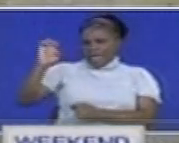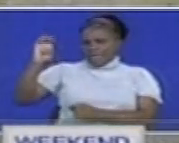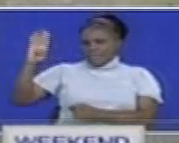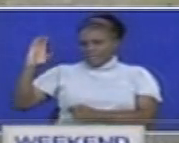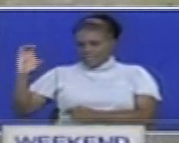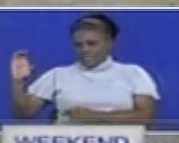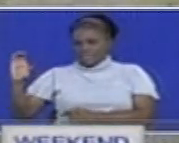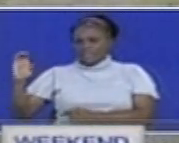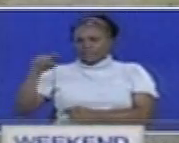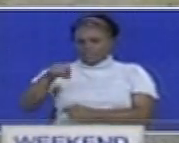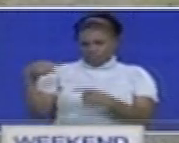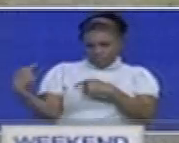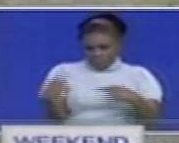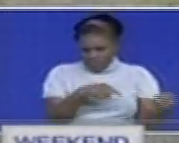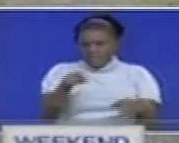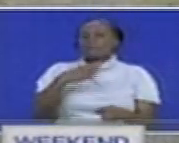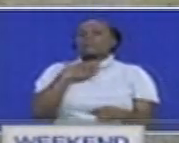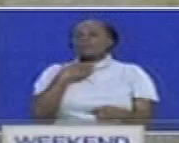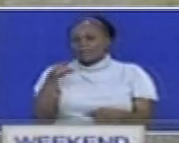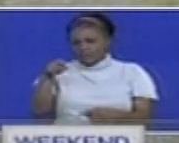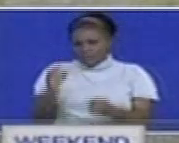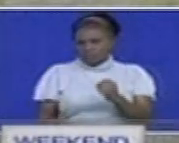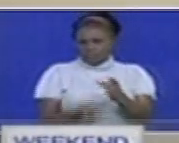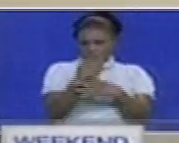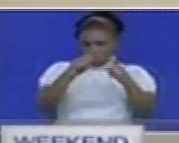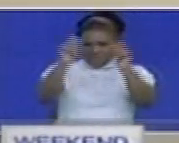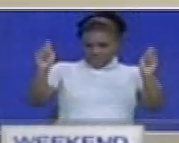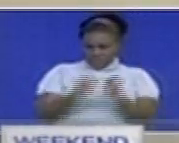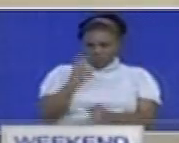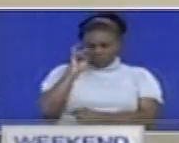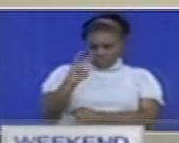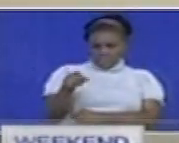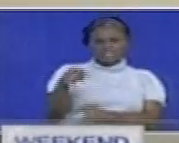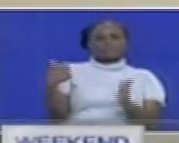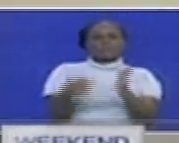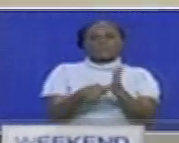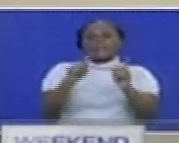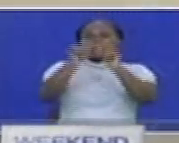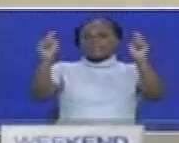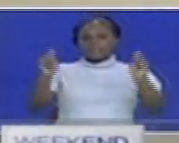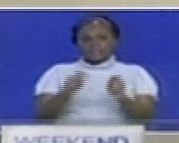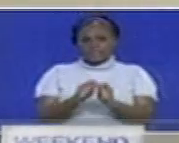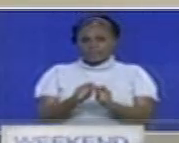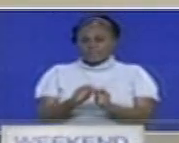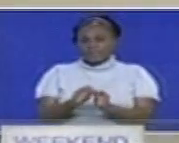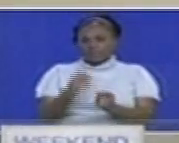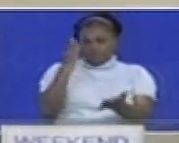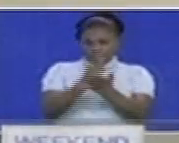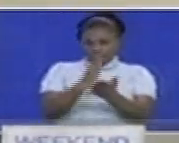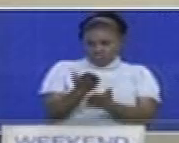Commission over the dispute and wants a team set up to look into it. This is the team which will actually